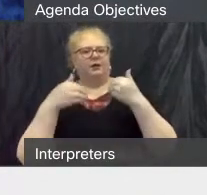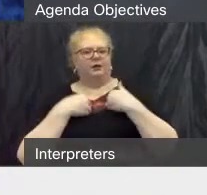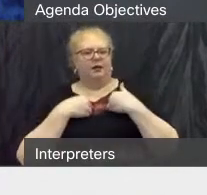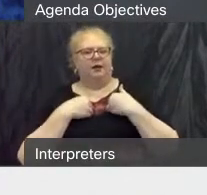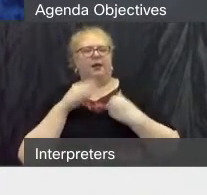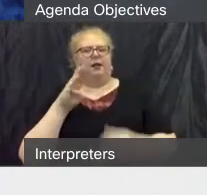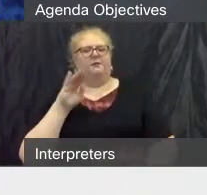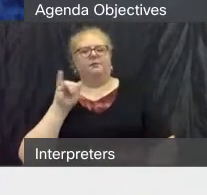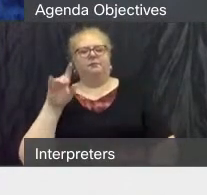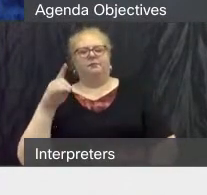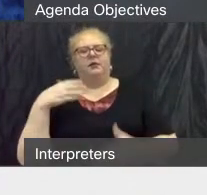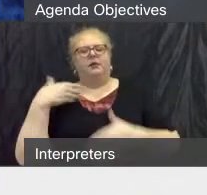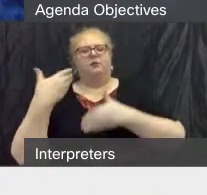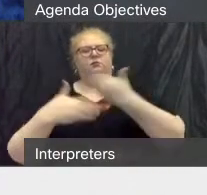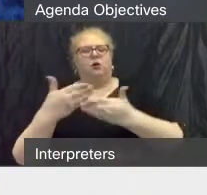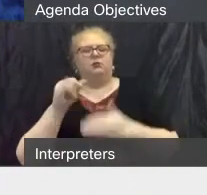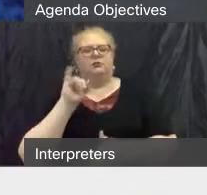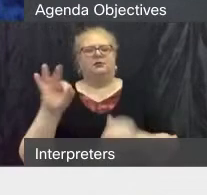no allocation.